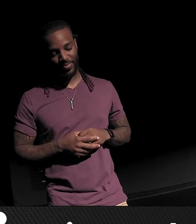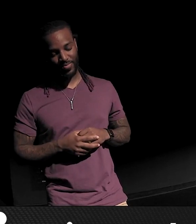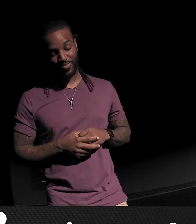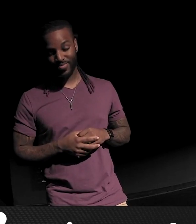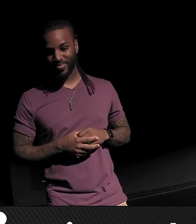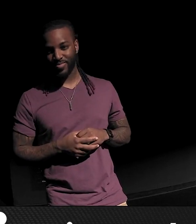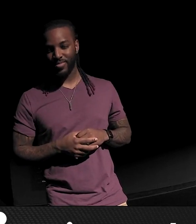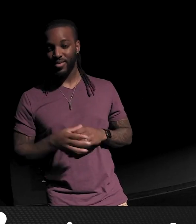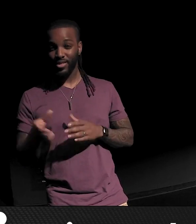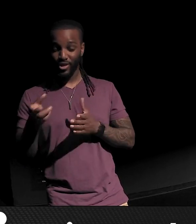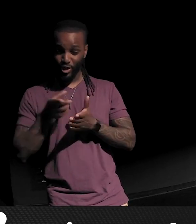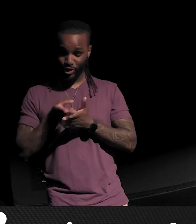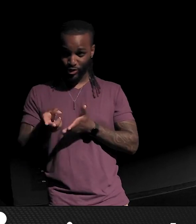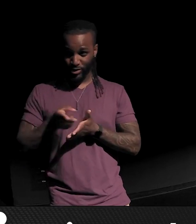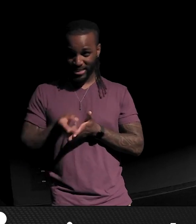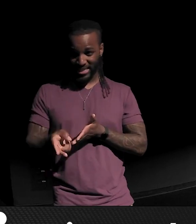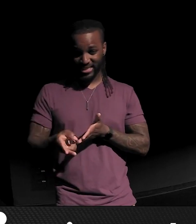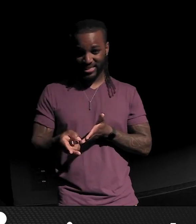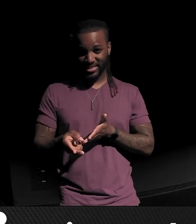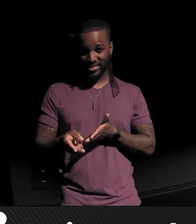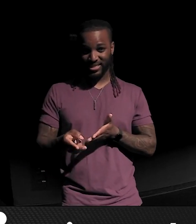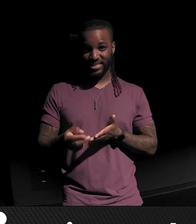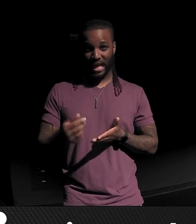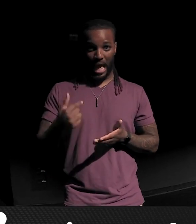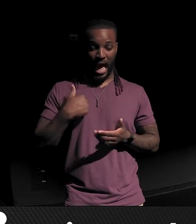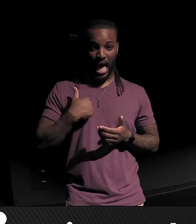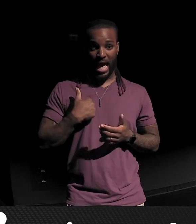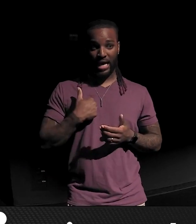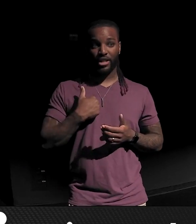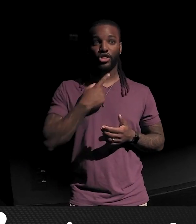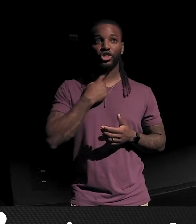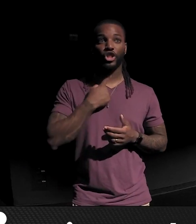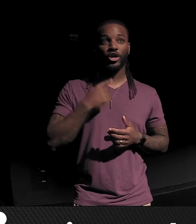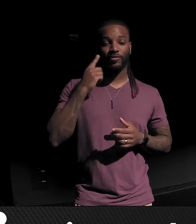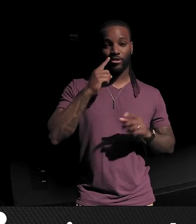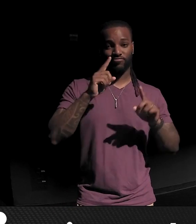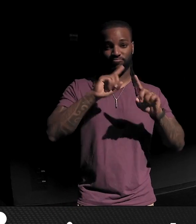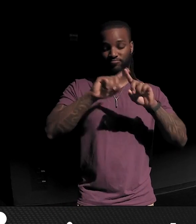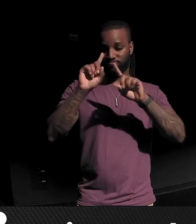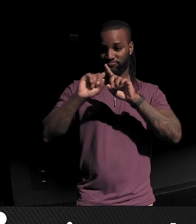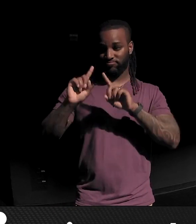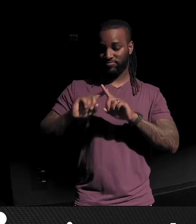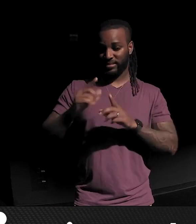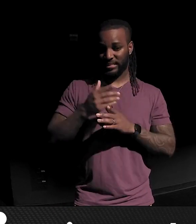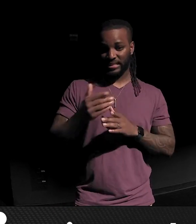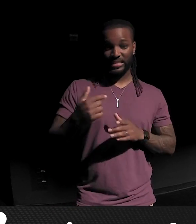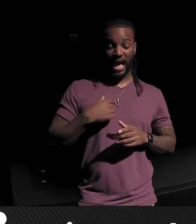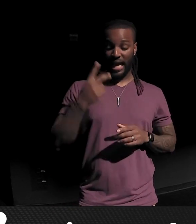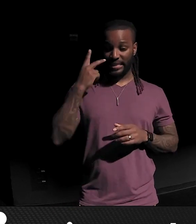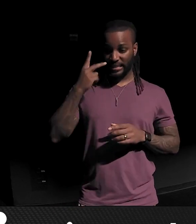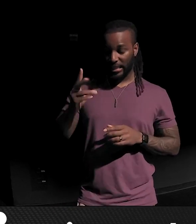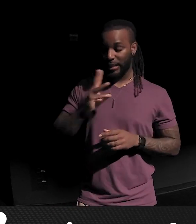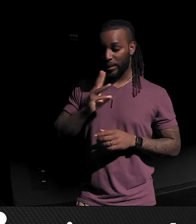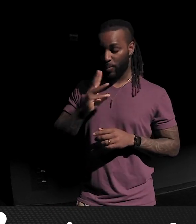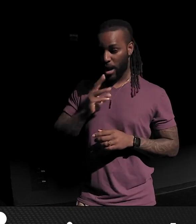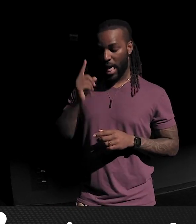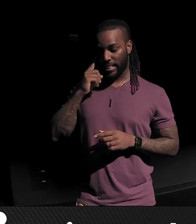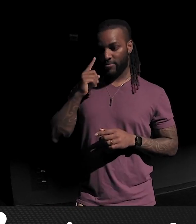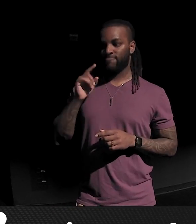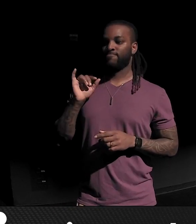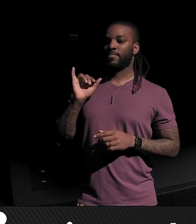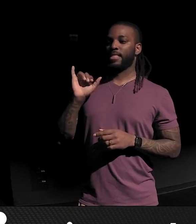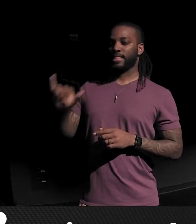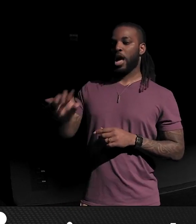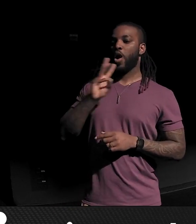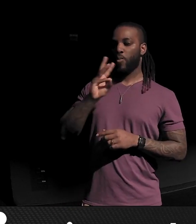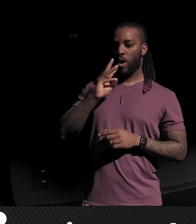The truth is, I can thirst for all kinds of things. And I can see some waters and think, "That water over there, that's going to do